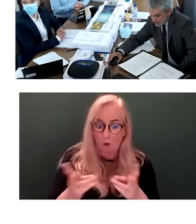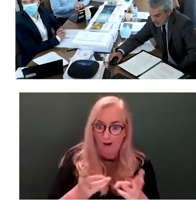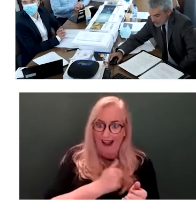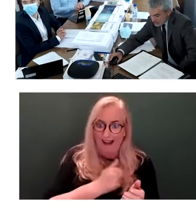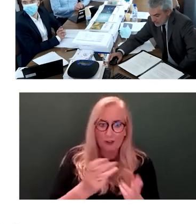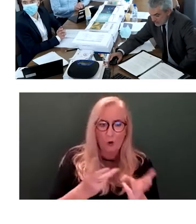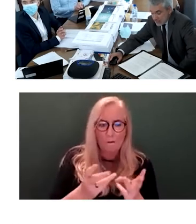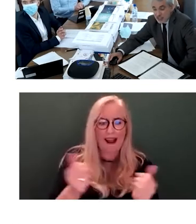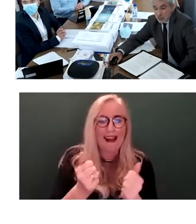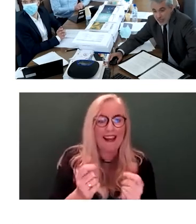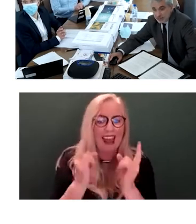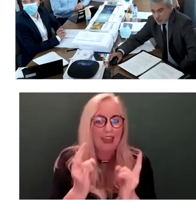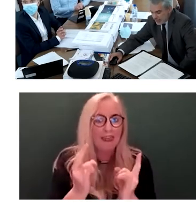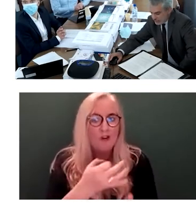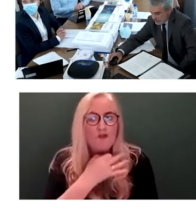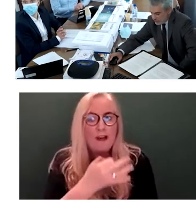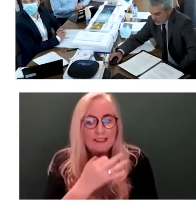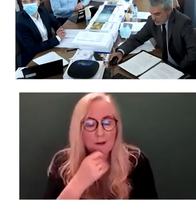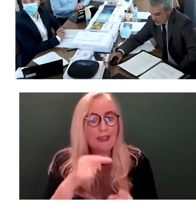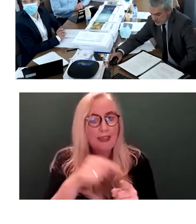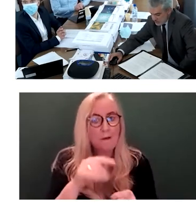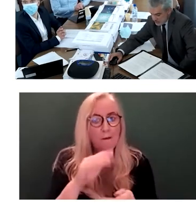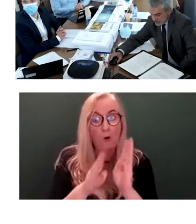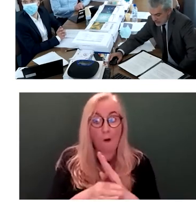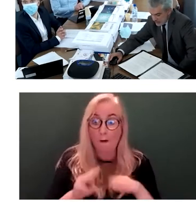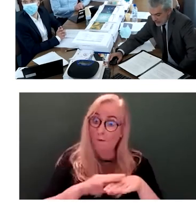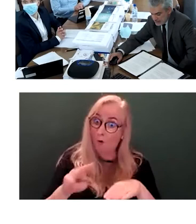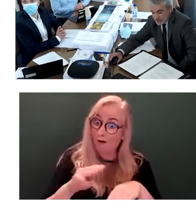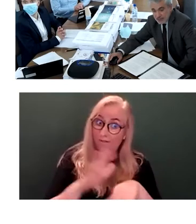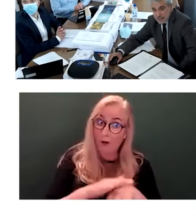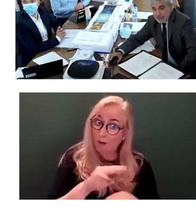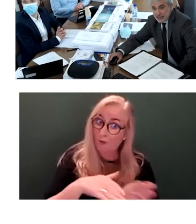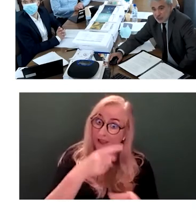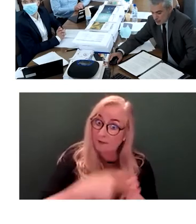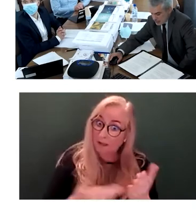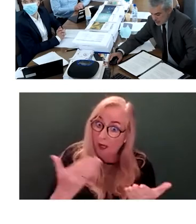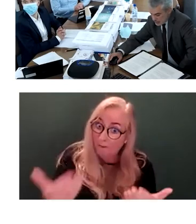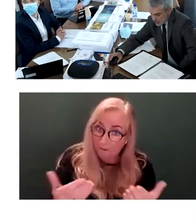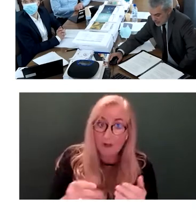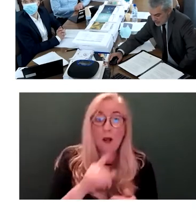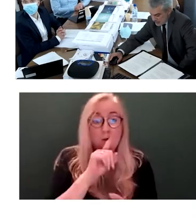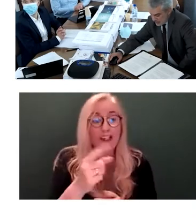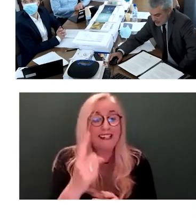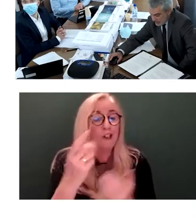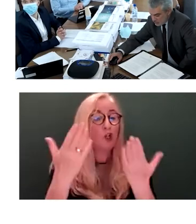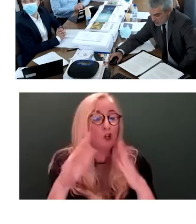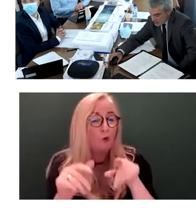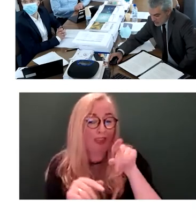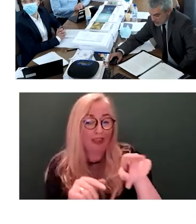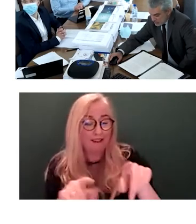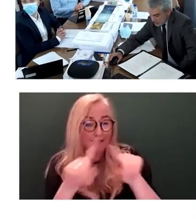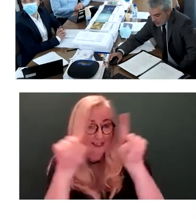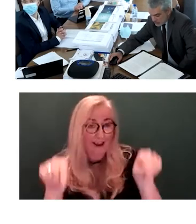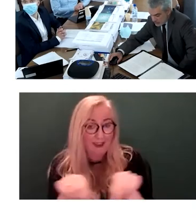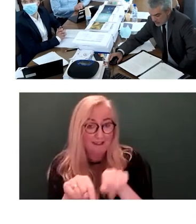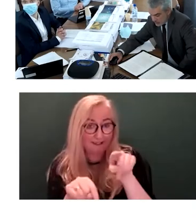any health risk may actually weigh more heavily for people with disability. And as it is shown in this chart, teleworking is